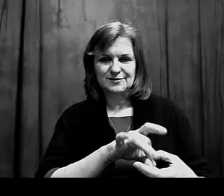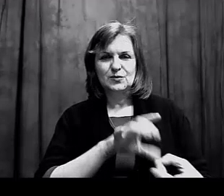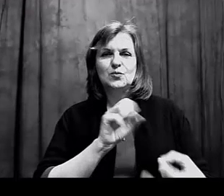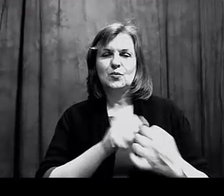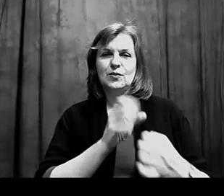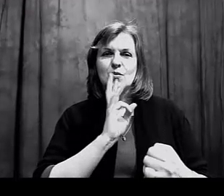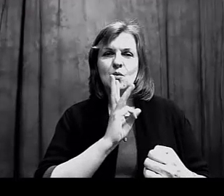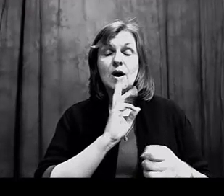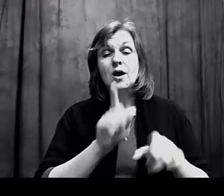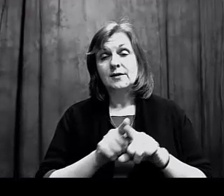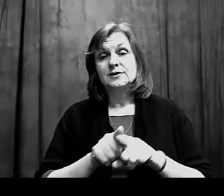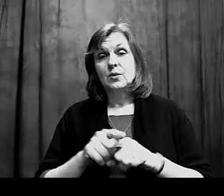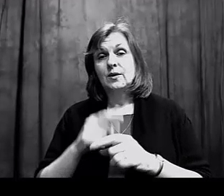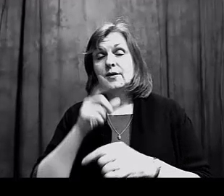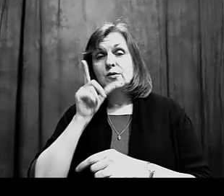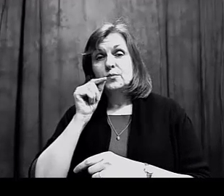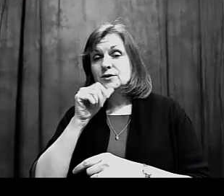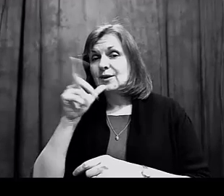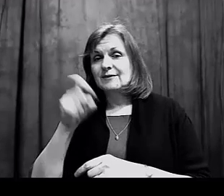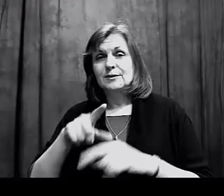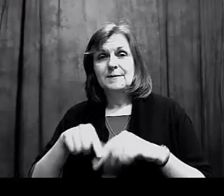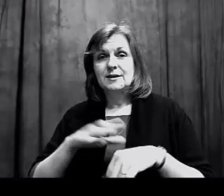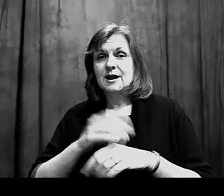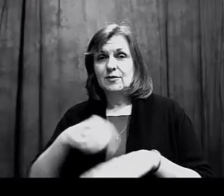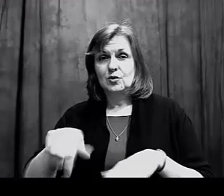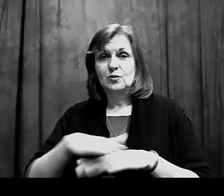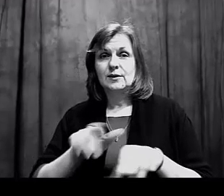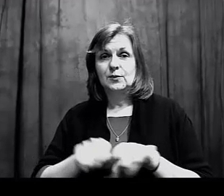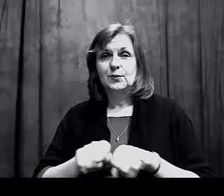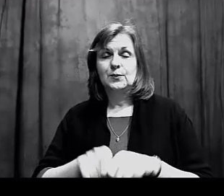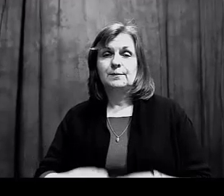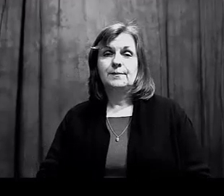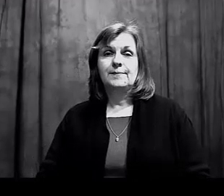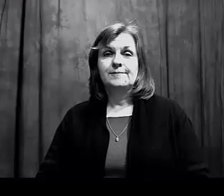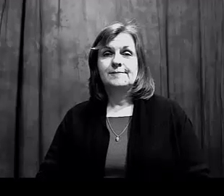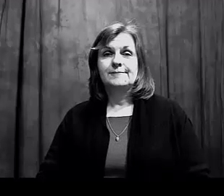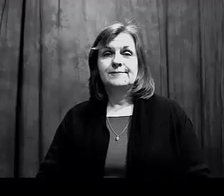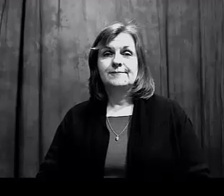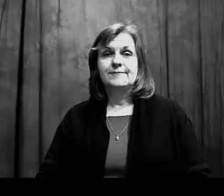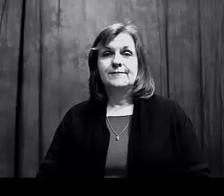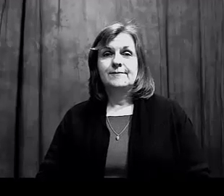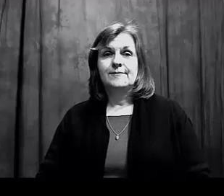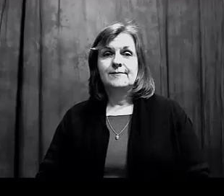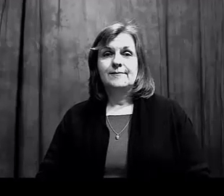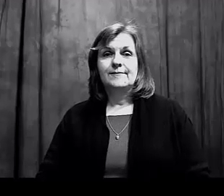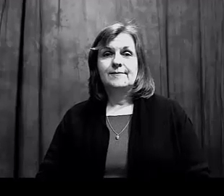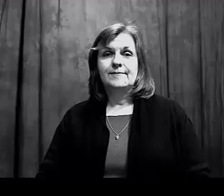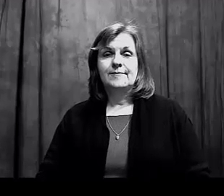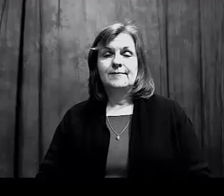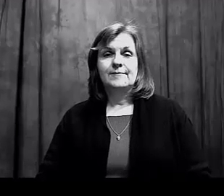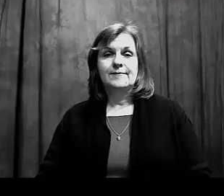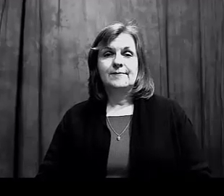look at is this new independence from not only the water, but now also from the ground to some degree.